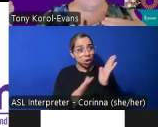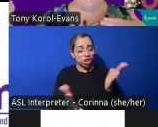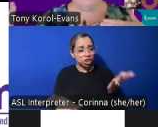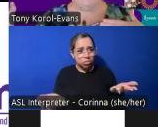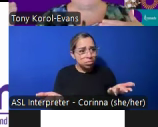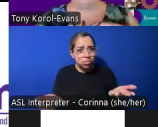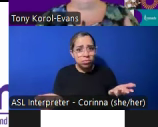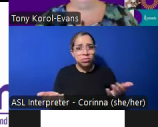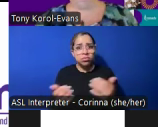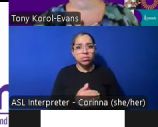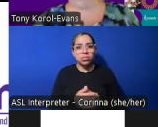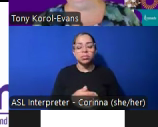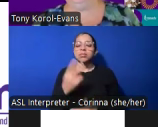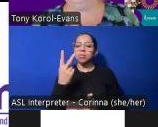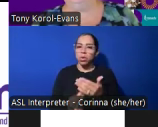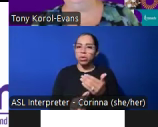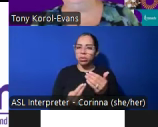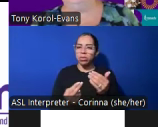It goes both ways.